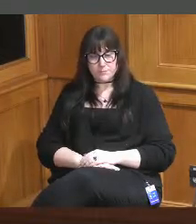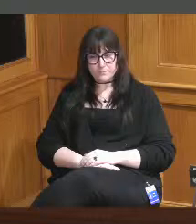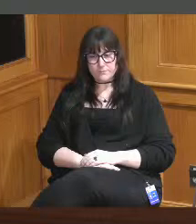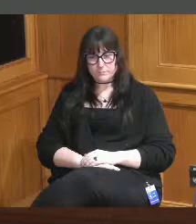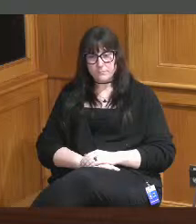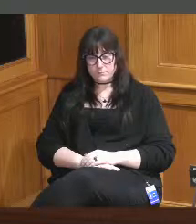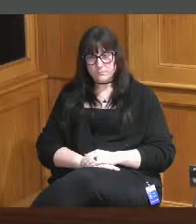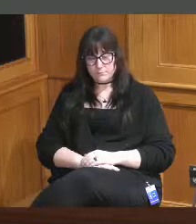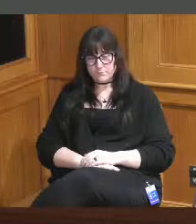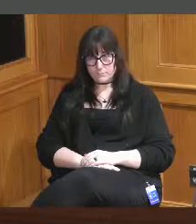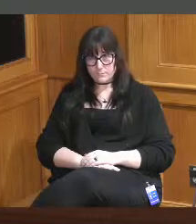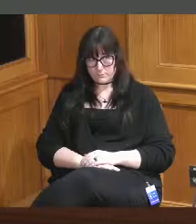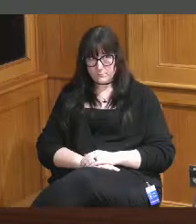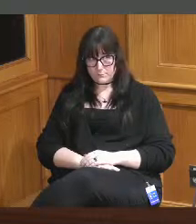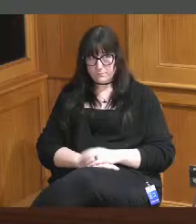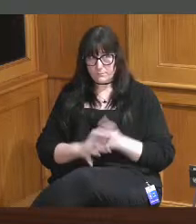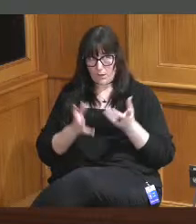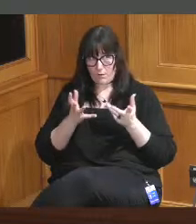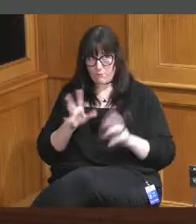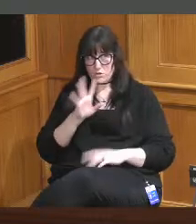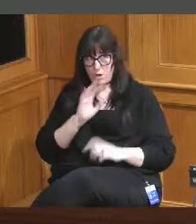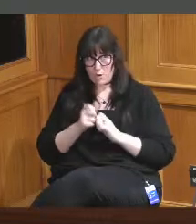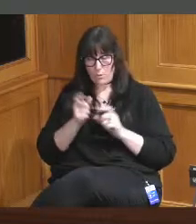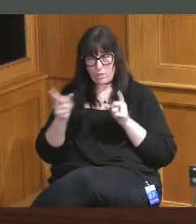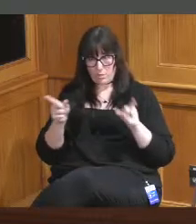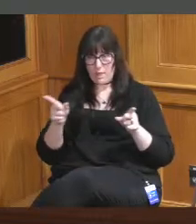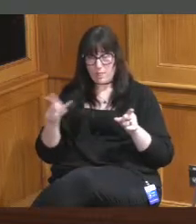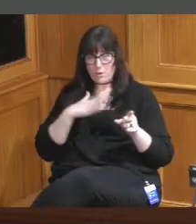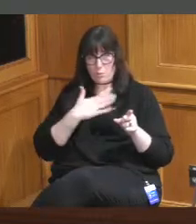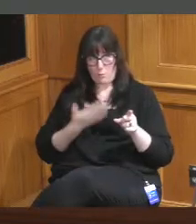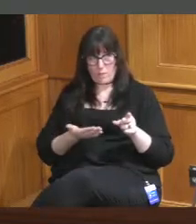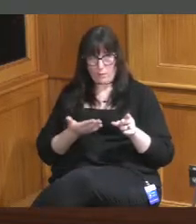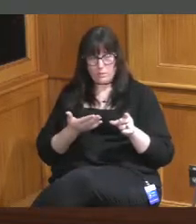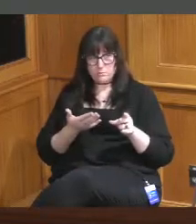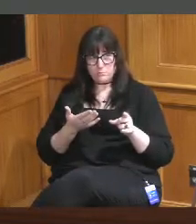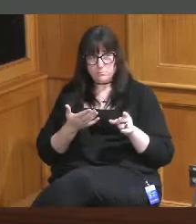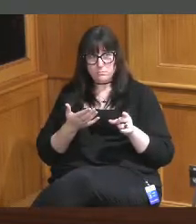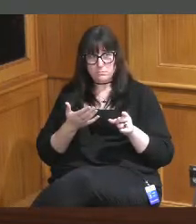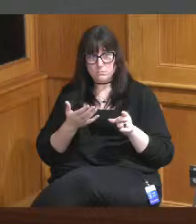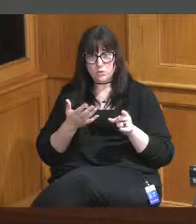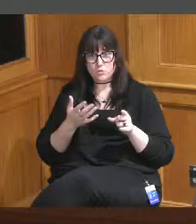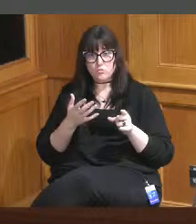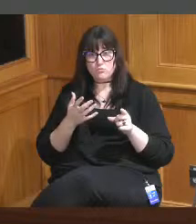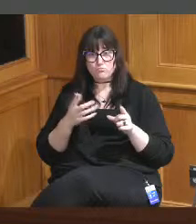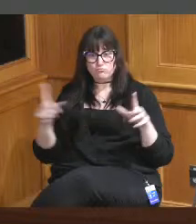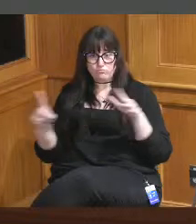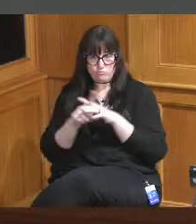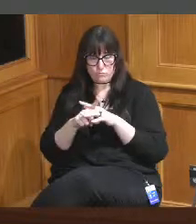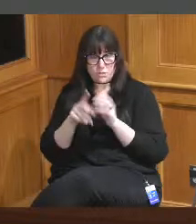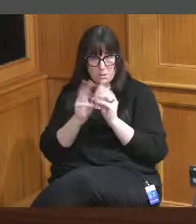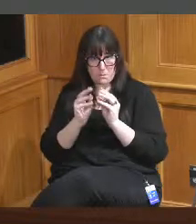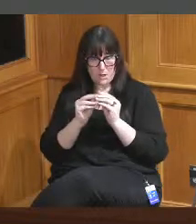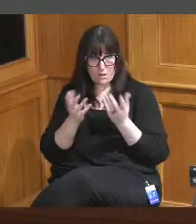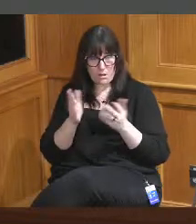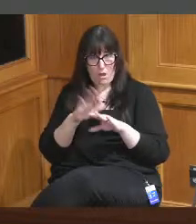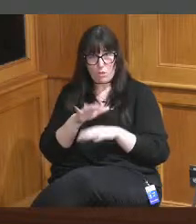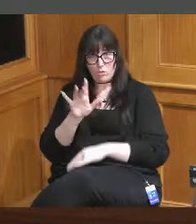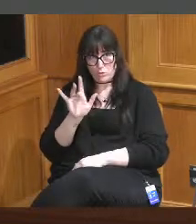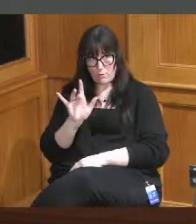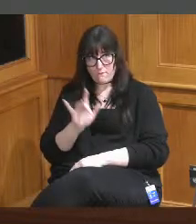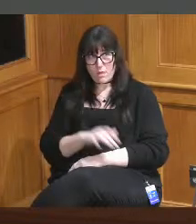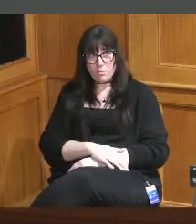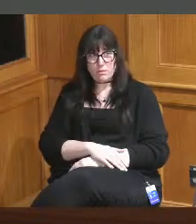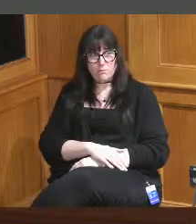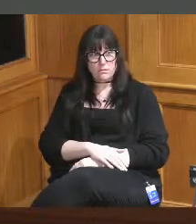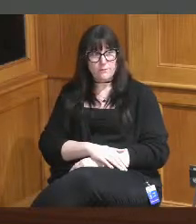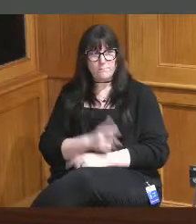Evendale. I believe all of them have indicated that they would be willing and able to come to the meeting. Commissioner Driehaus, I don't want to speak